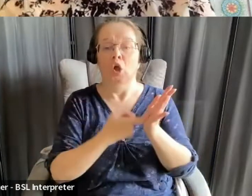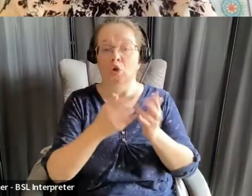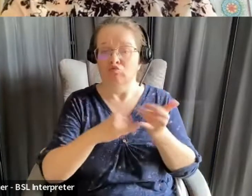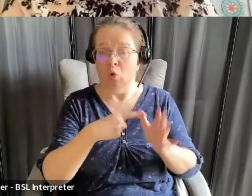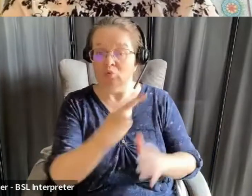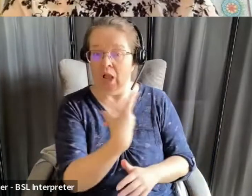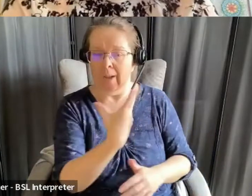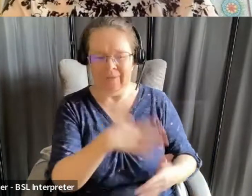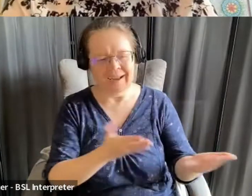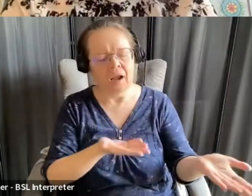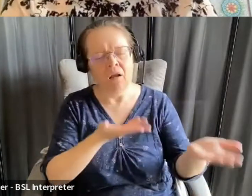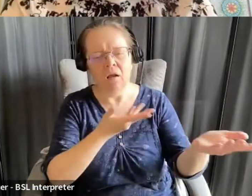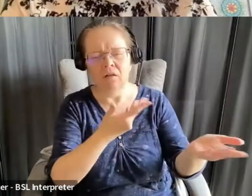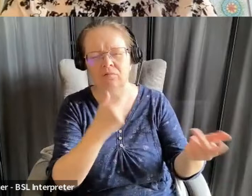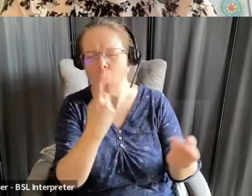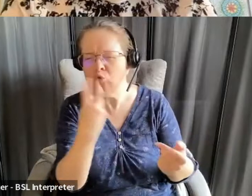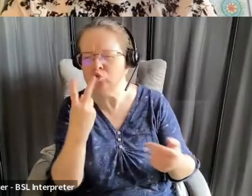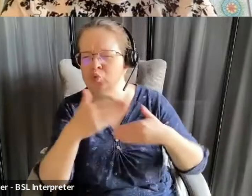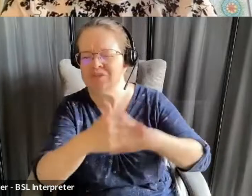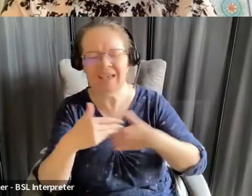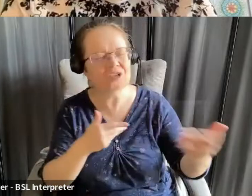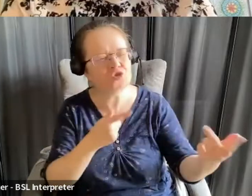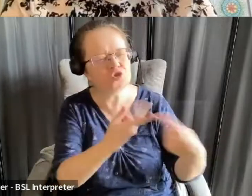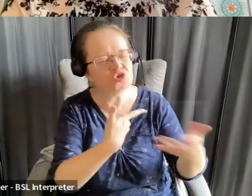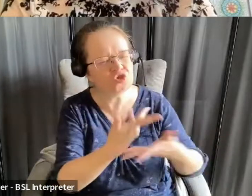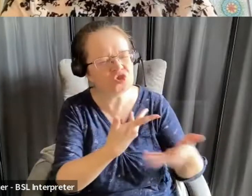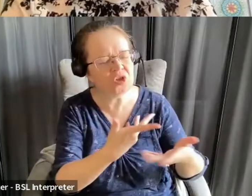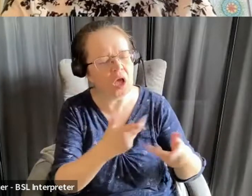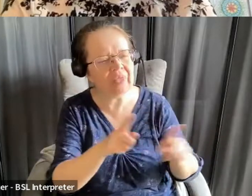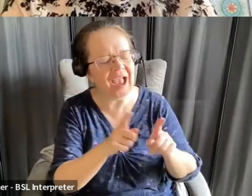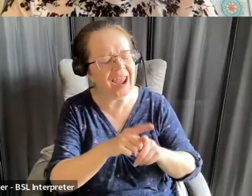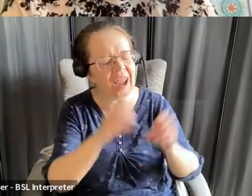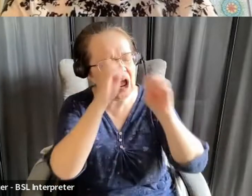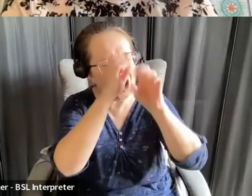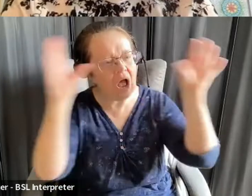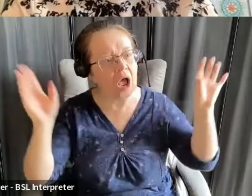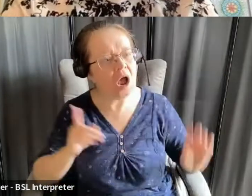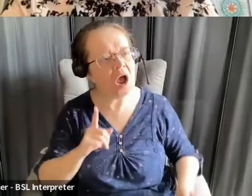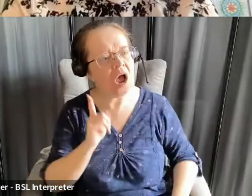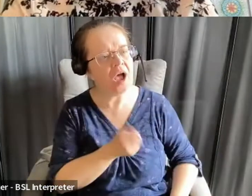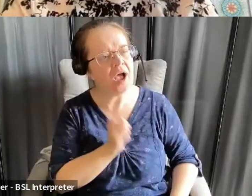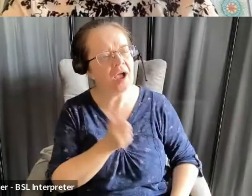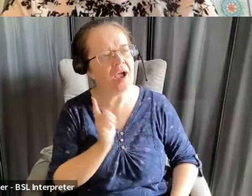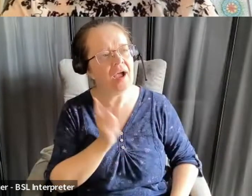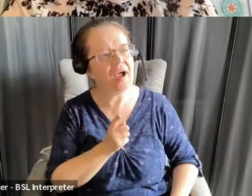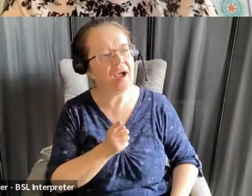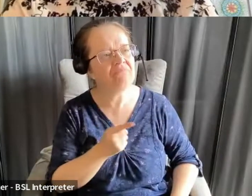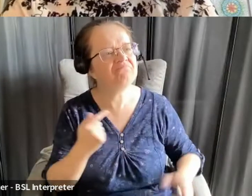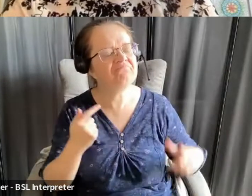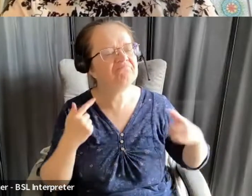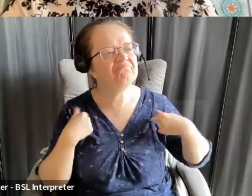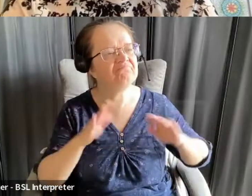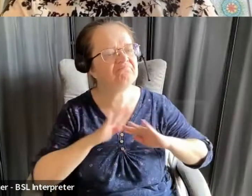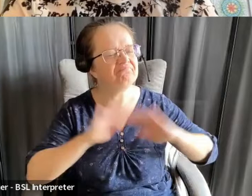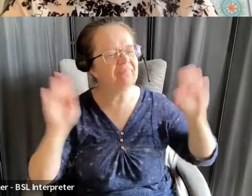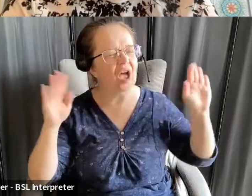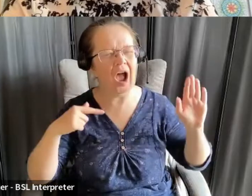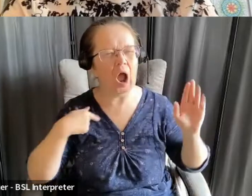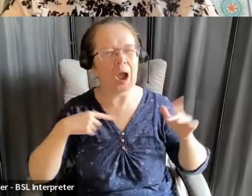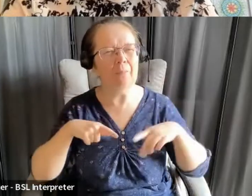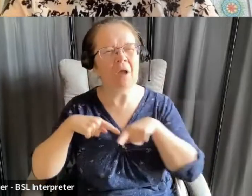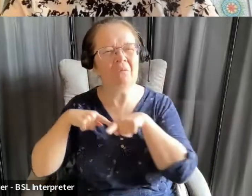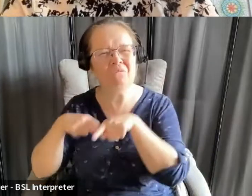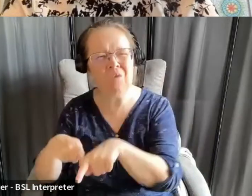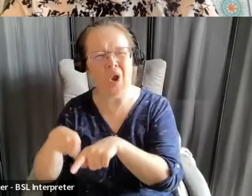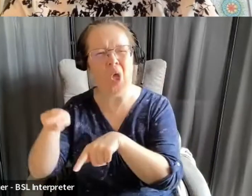it just, all of a sudden I had this moment and thought, I'm not going to do this anymore. It's